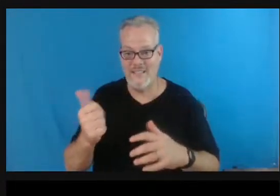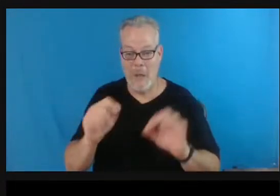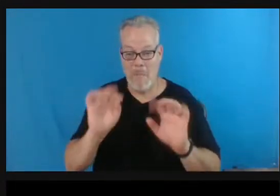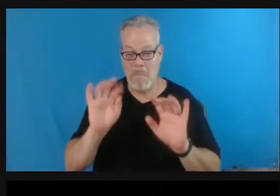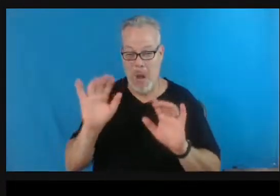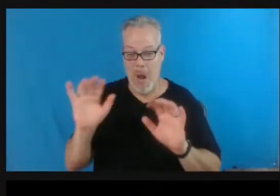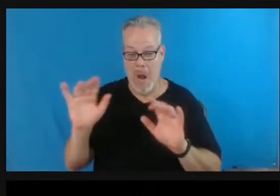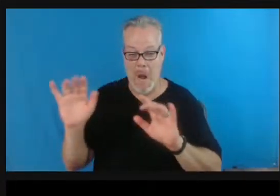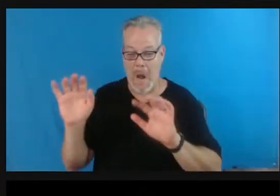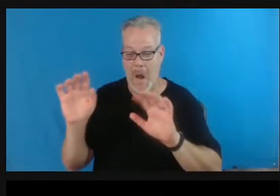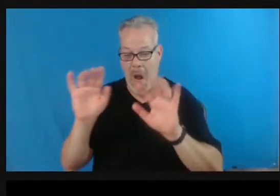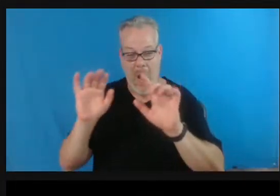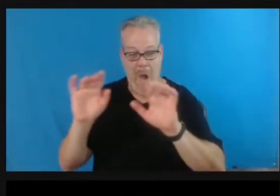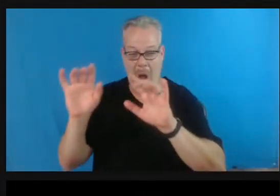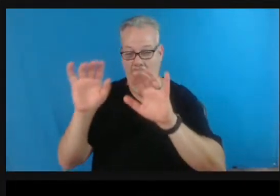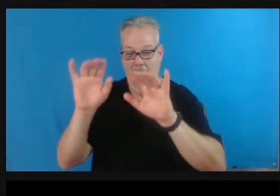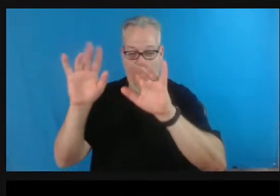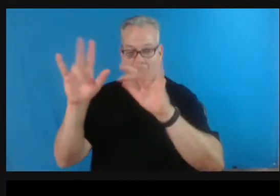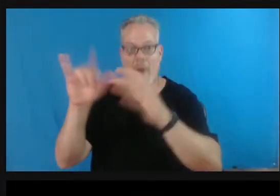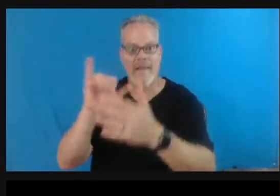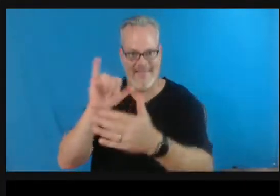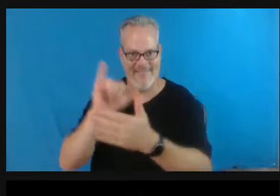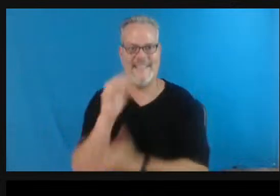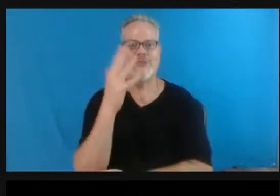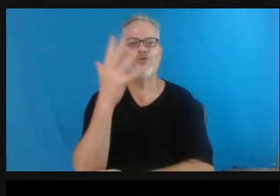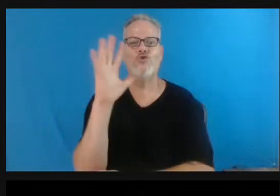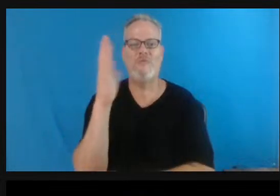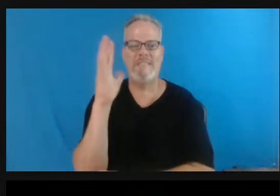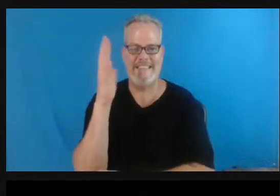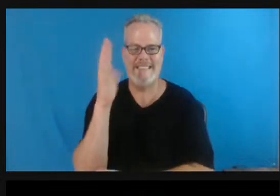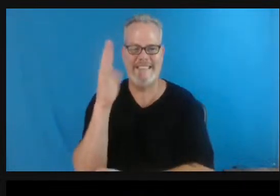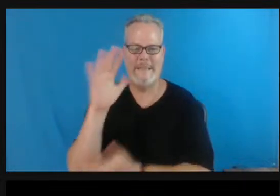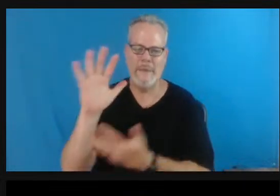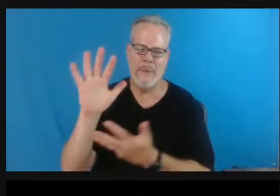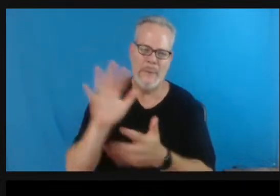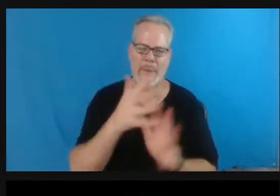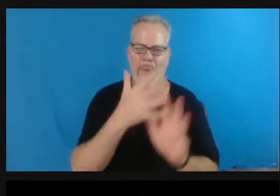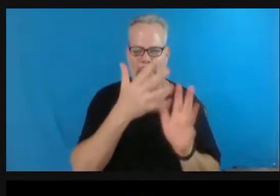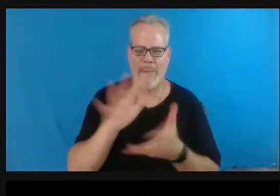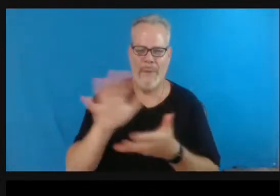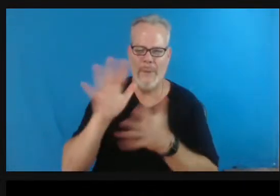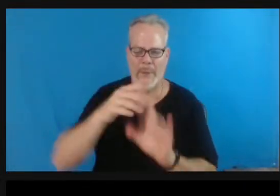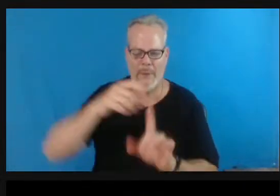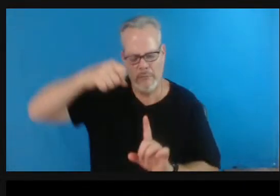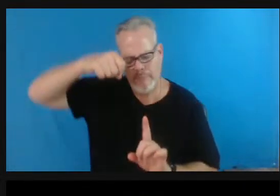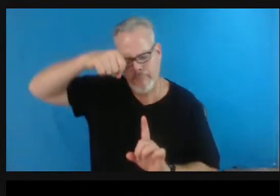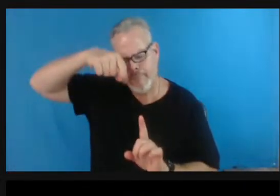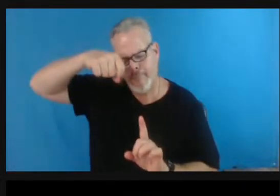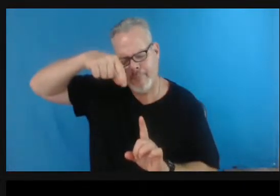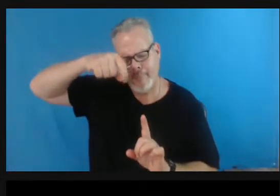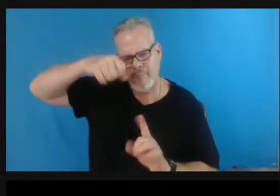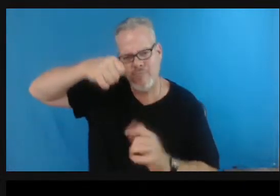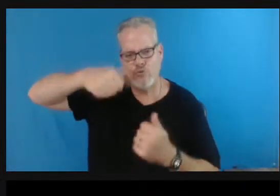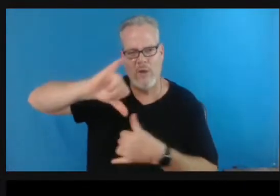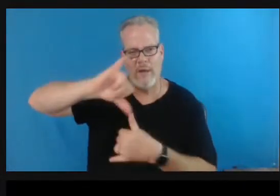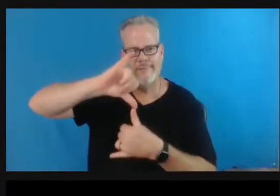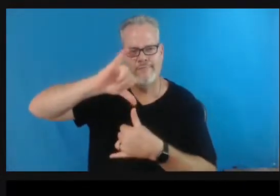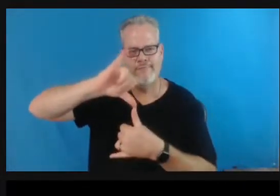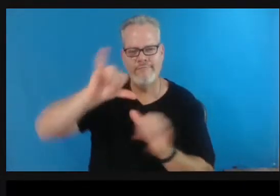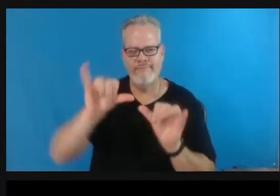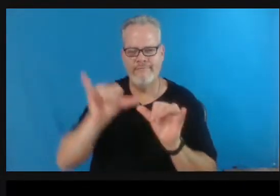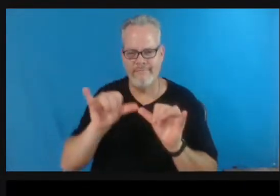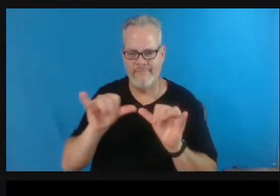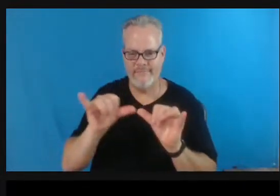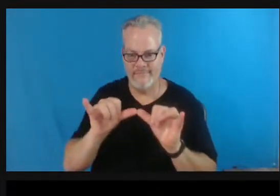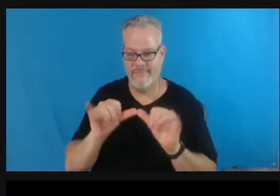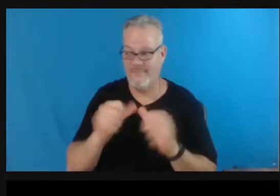trees are blowing around, and you get the same effect from the trees blowing in the wind when the satellite's trying to detect how tall the ground is. So really, that's